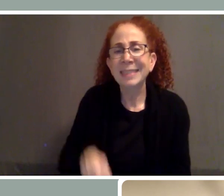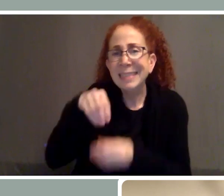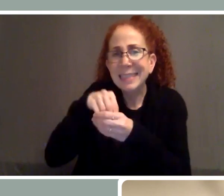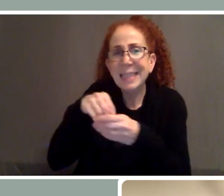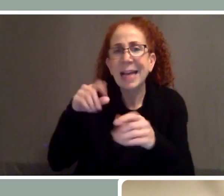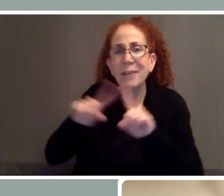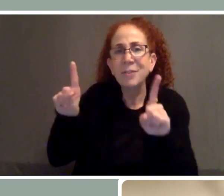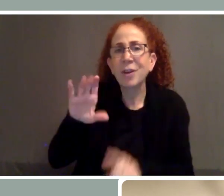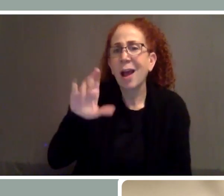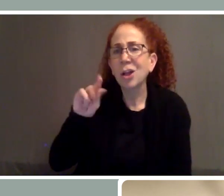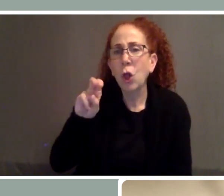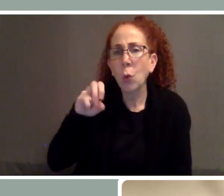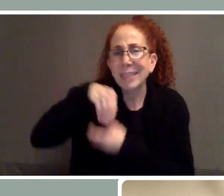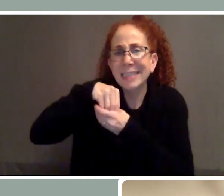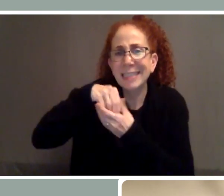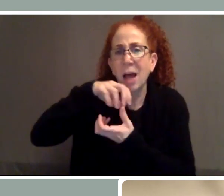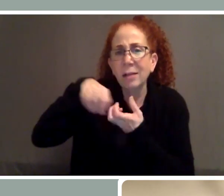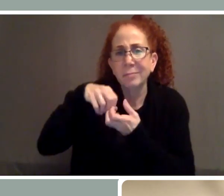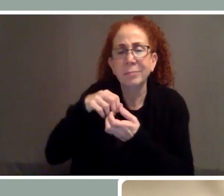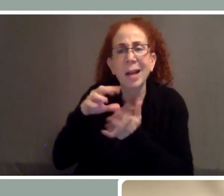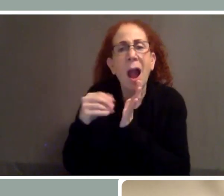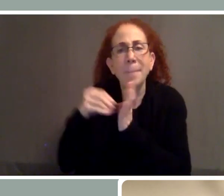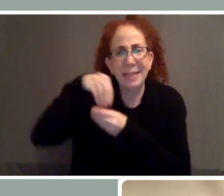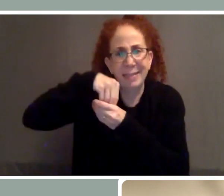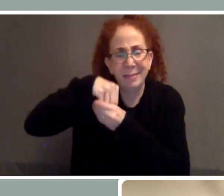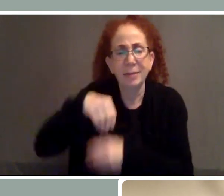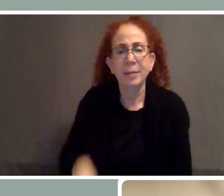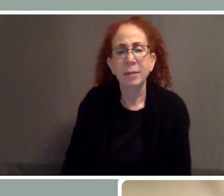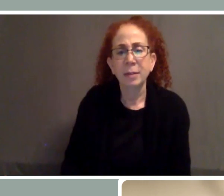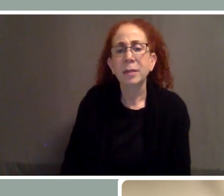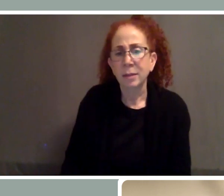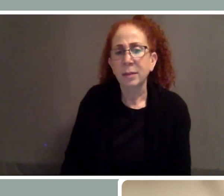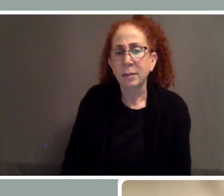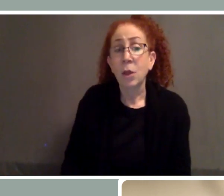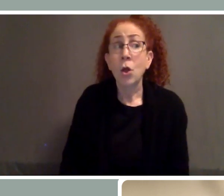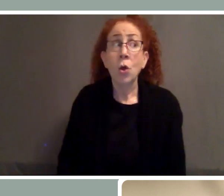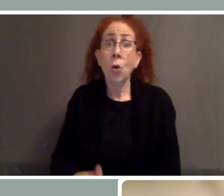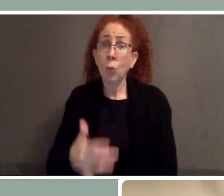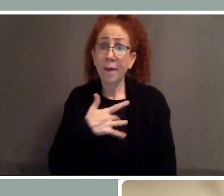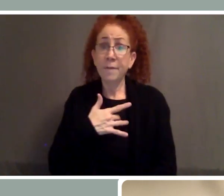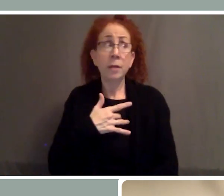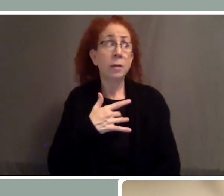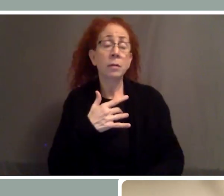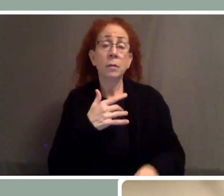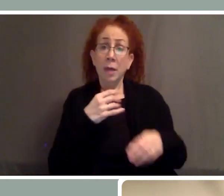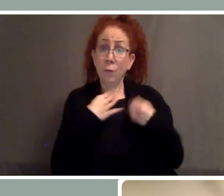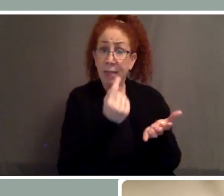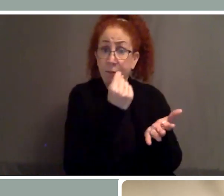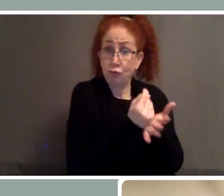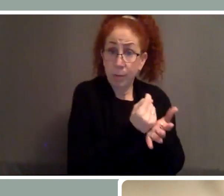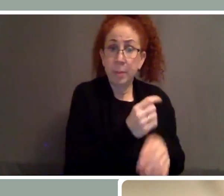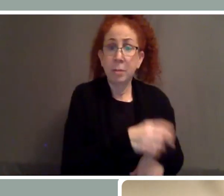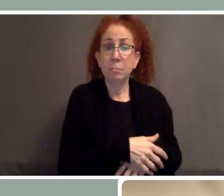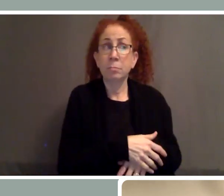exist. Okay. What we think could happen is that under treatment that's effective for some of them, the other ones can grow